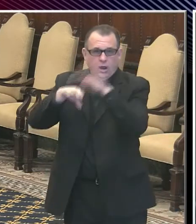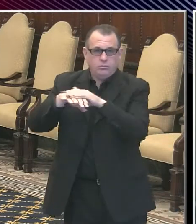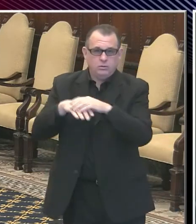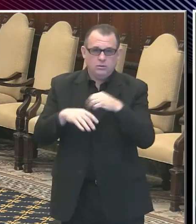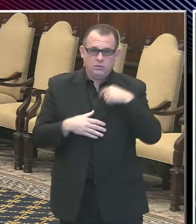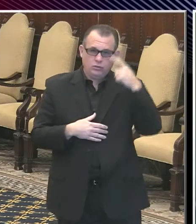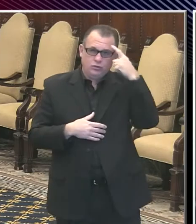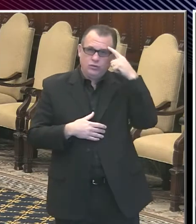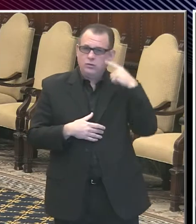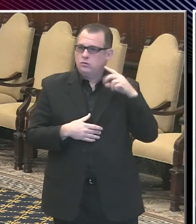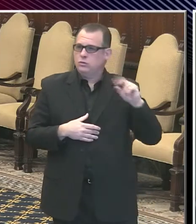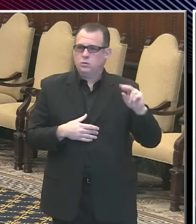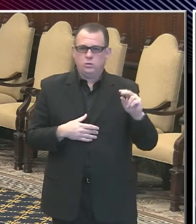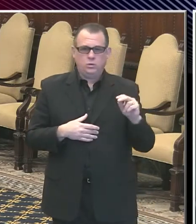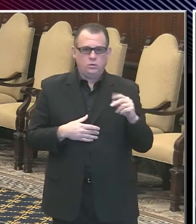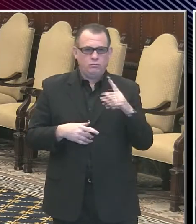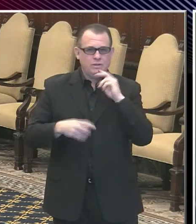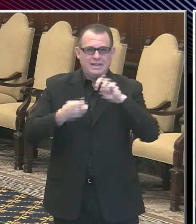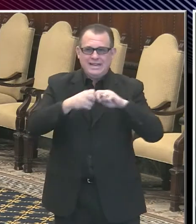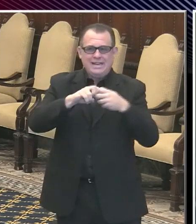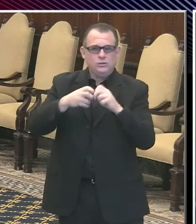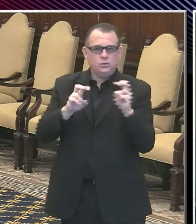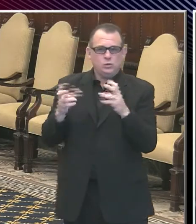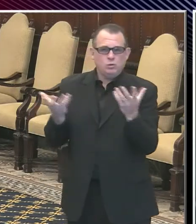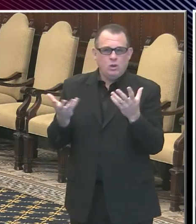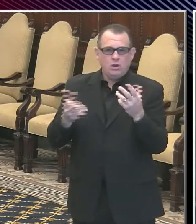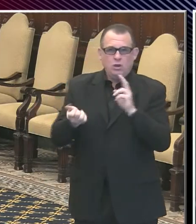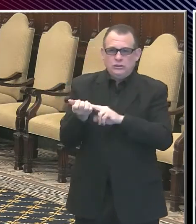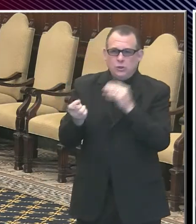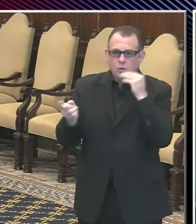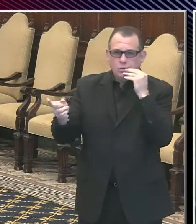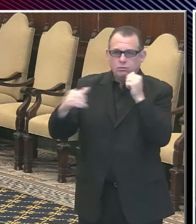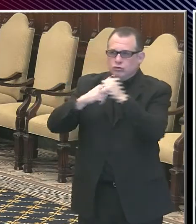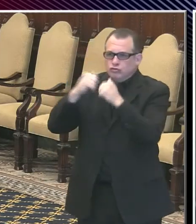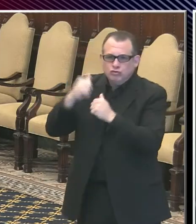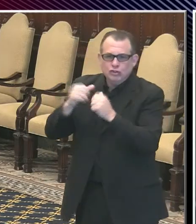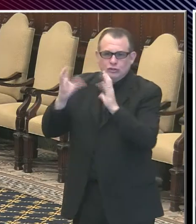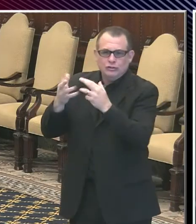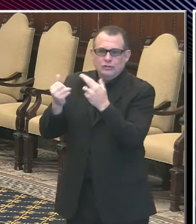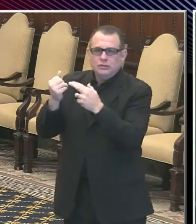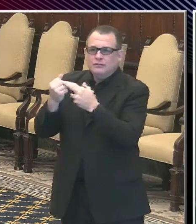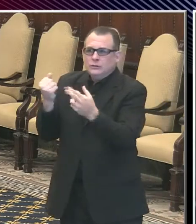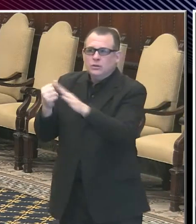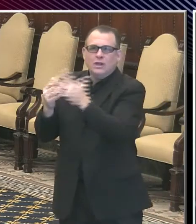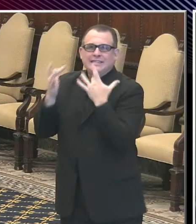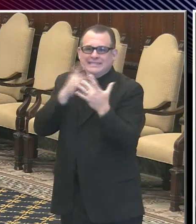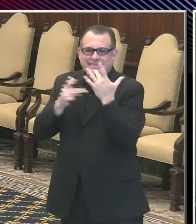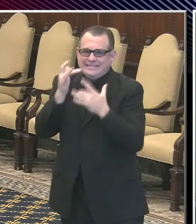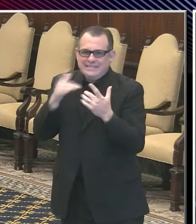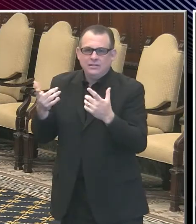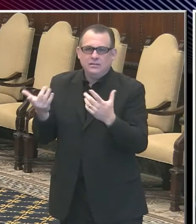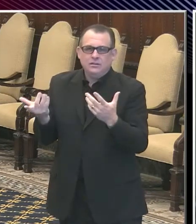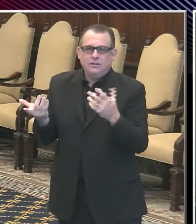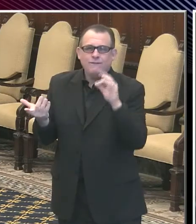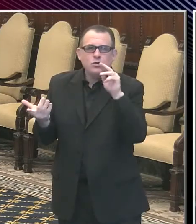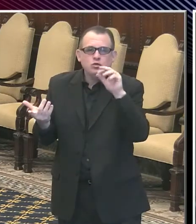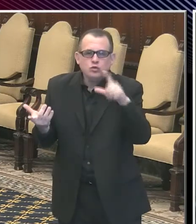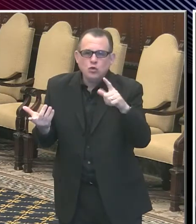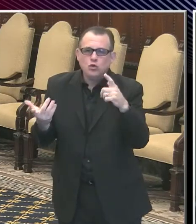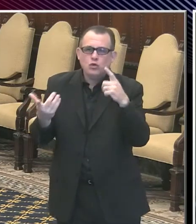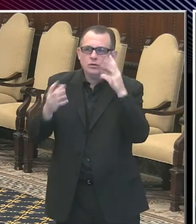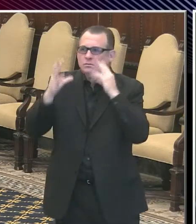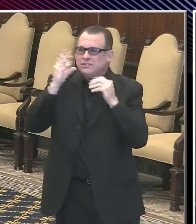of nursing homes, their basic structure there. They don't have a lot of resources. They don't have a lot of staff. They don't have a lot of experience with the